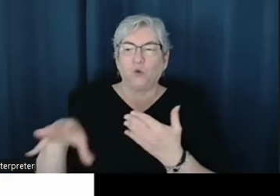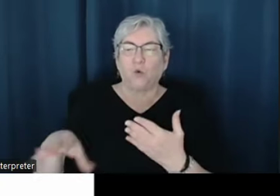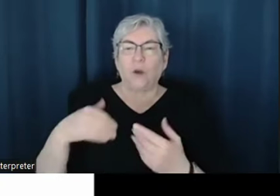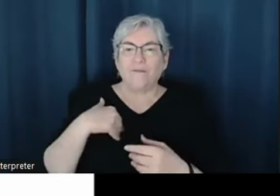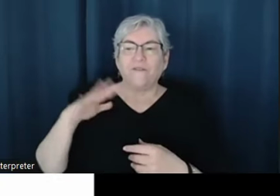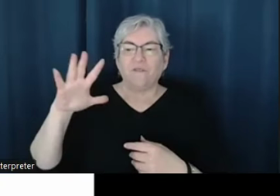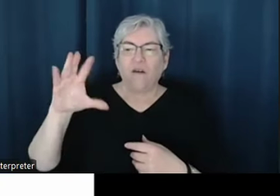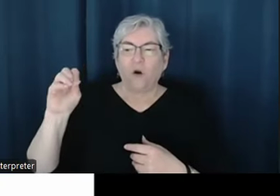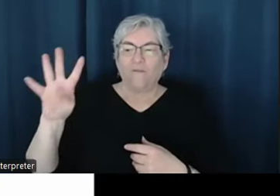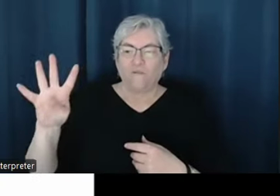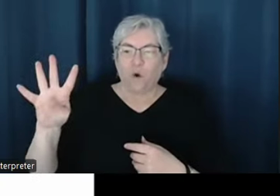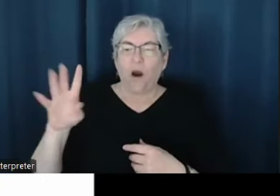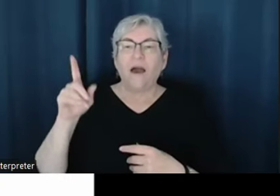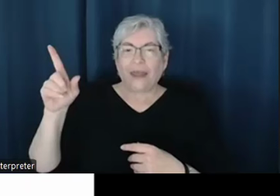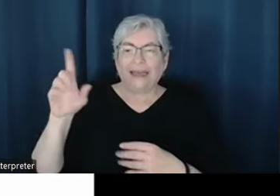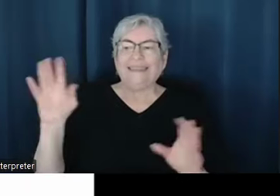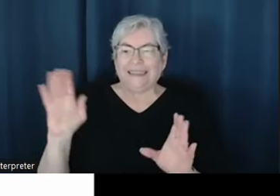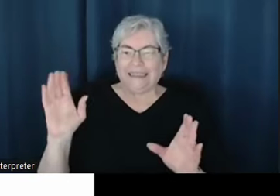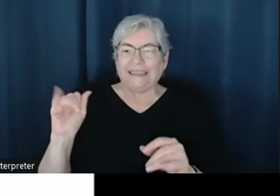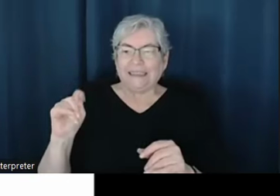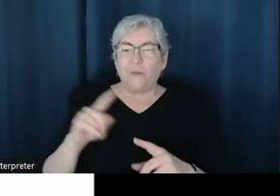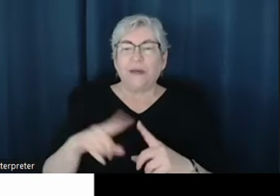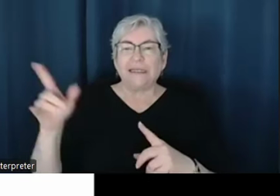504, which they did, but they